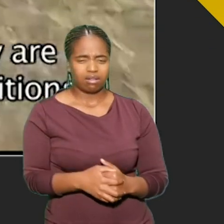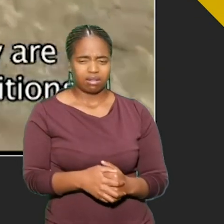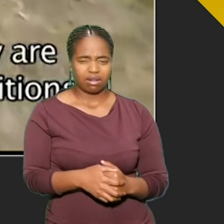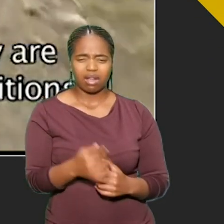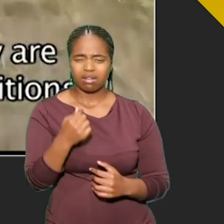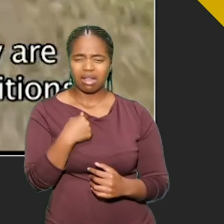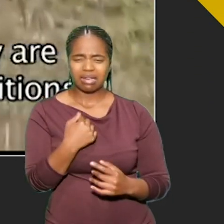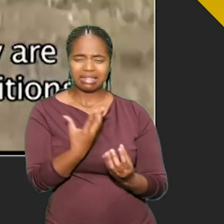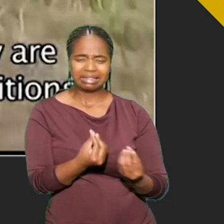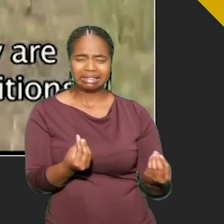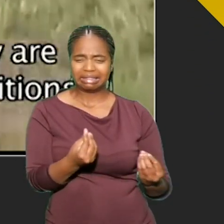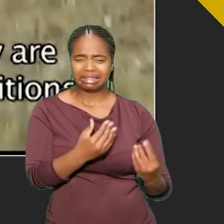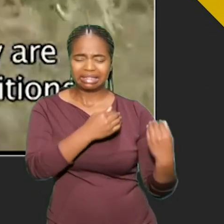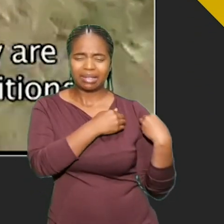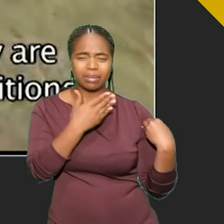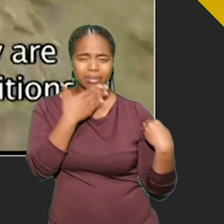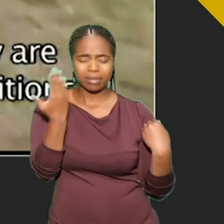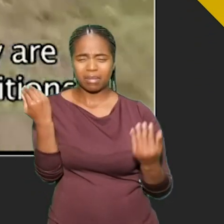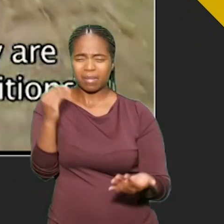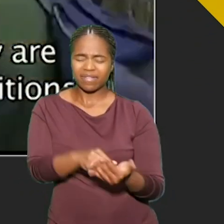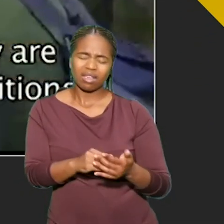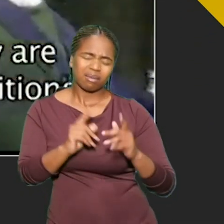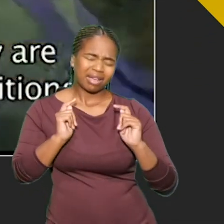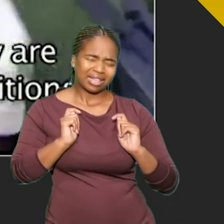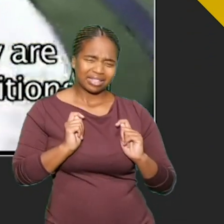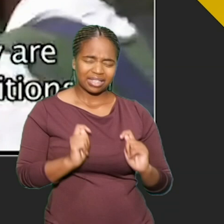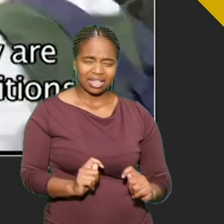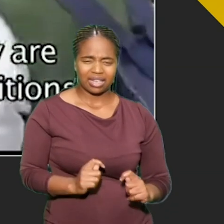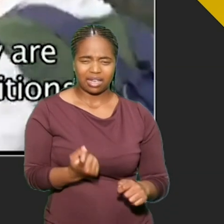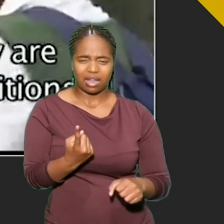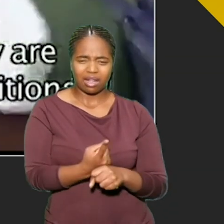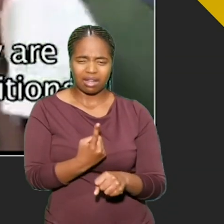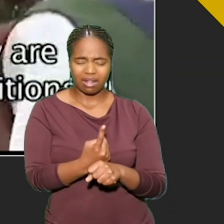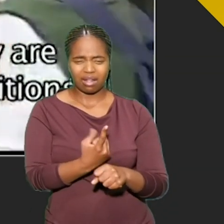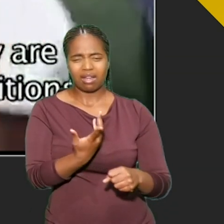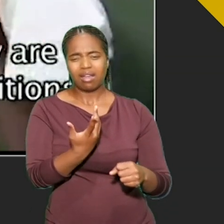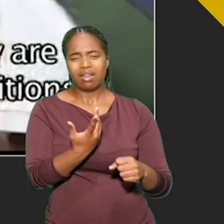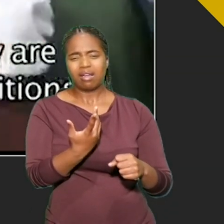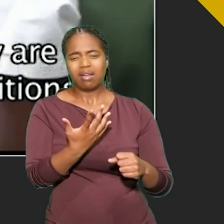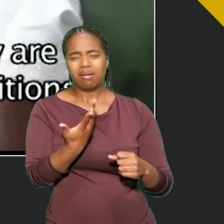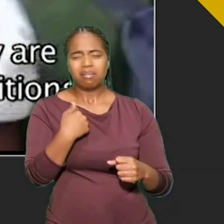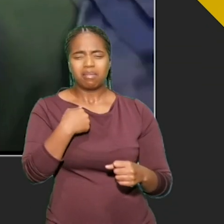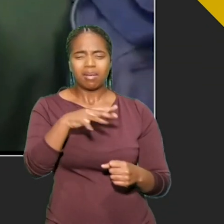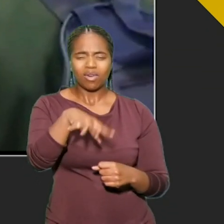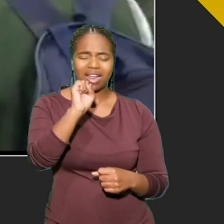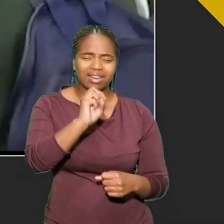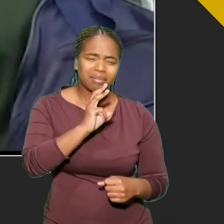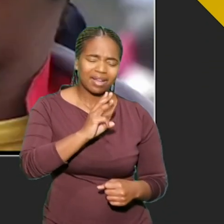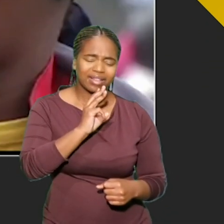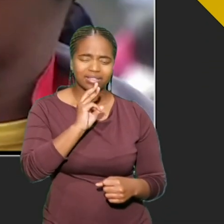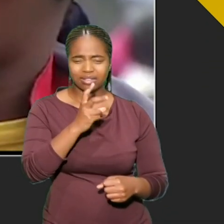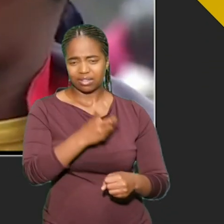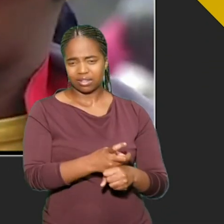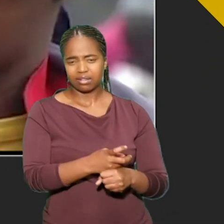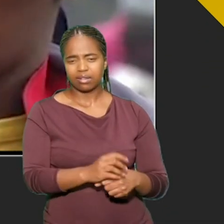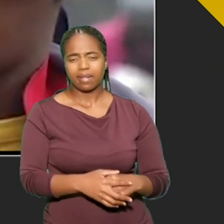bashana ngamalanga xa bebuya baphelelwe banyanzela into yobana mabahlanganyise nangamanzi bambola ishona